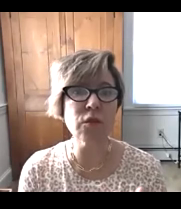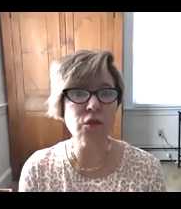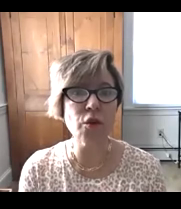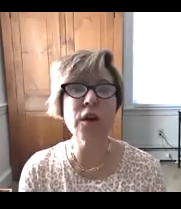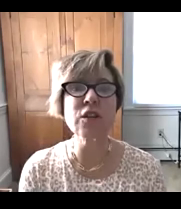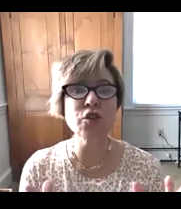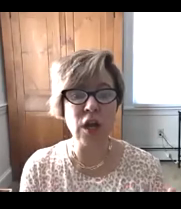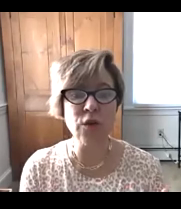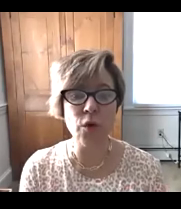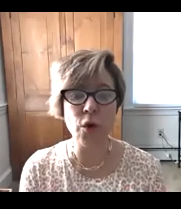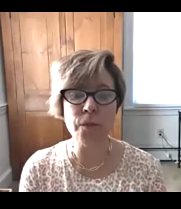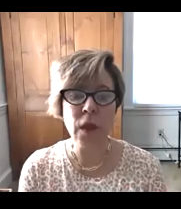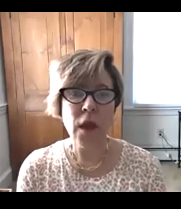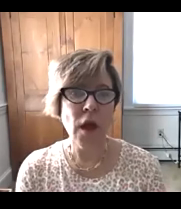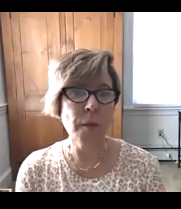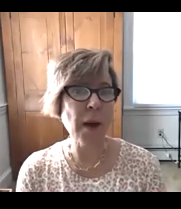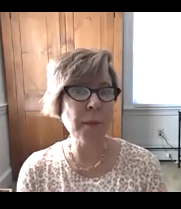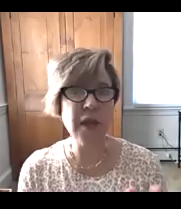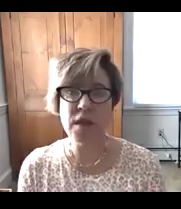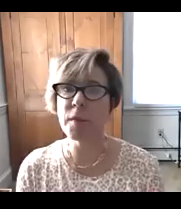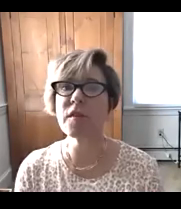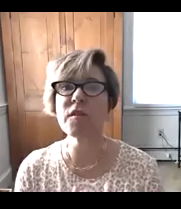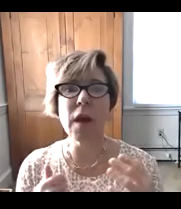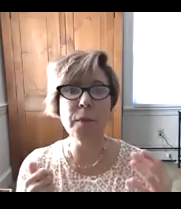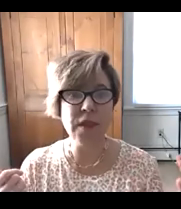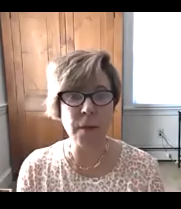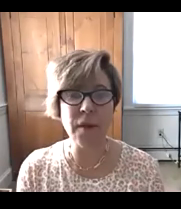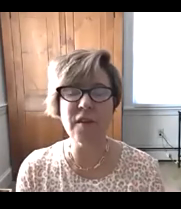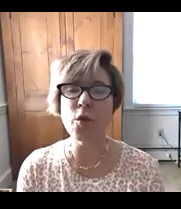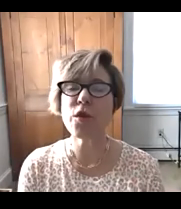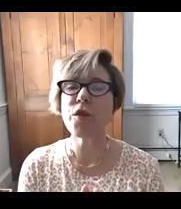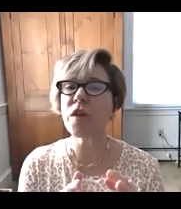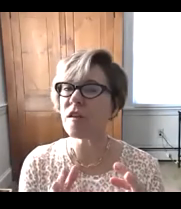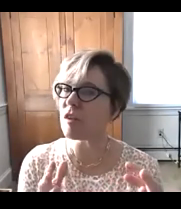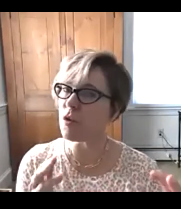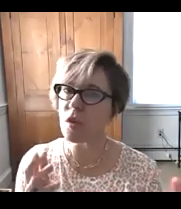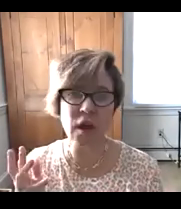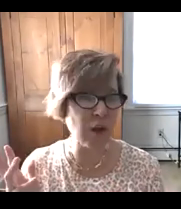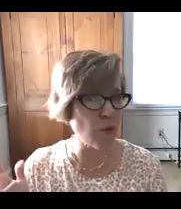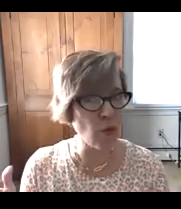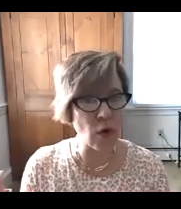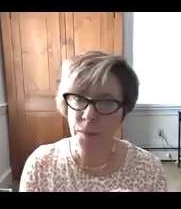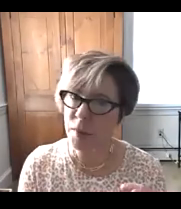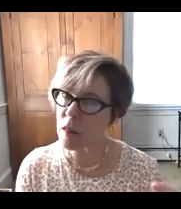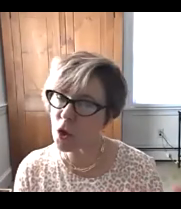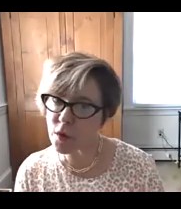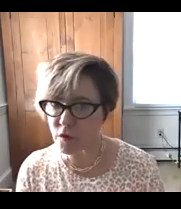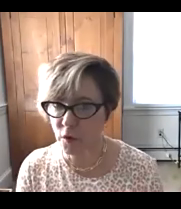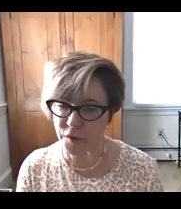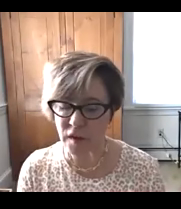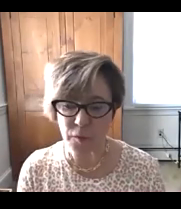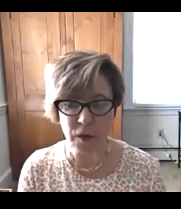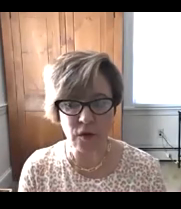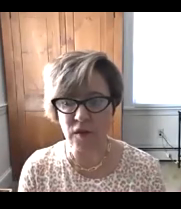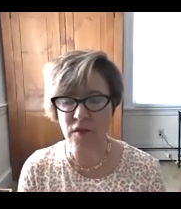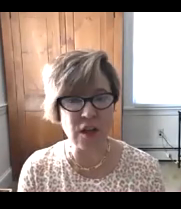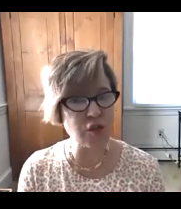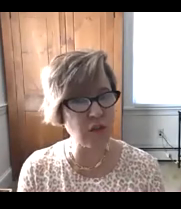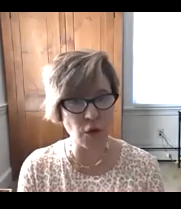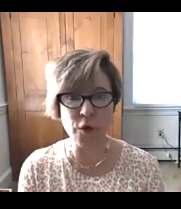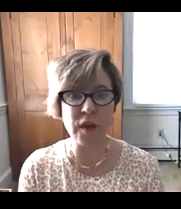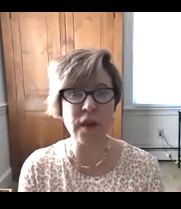he's going to talk in general about pandemics and epidemics and all the things that are lying right below the surface, because